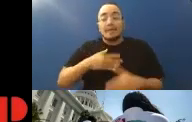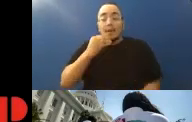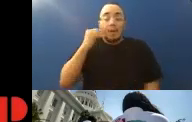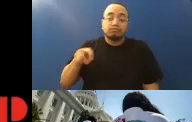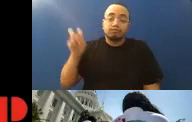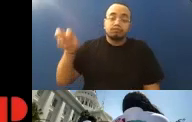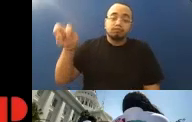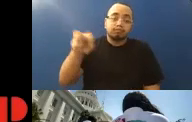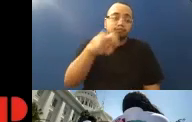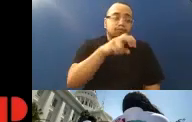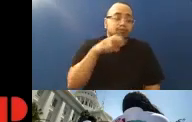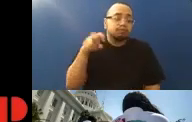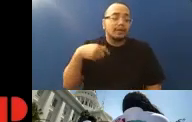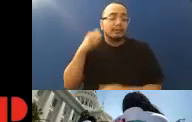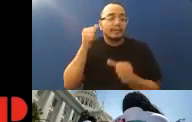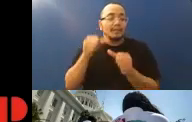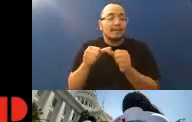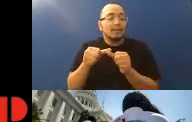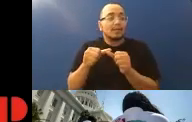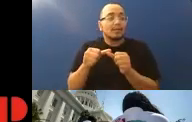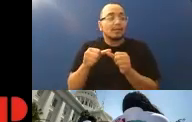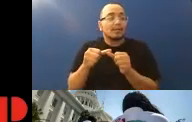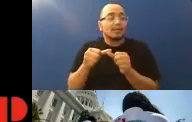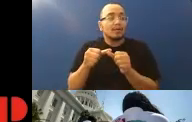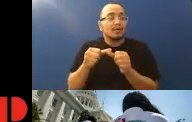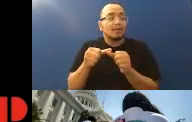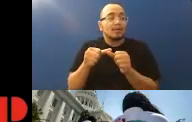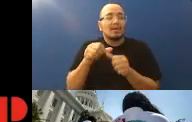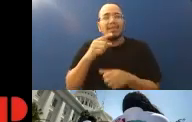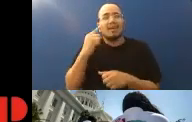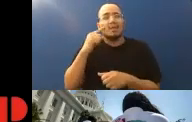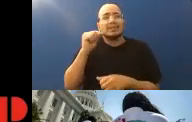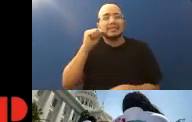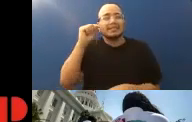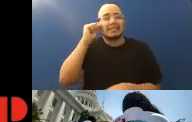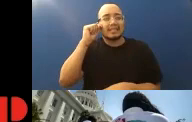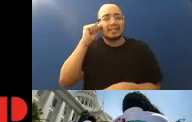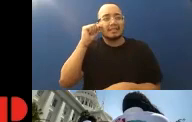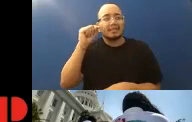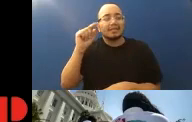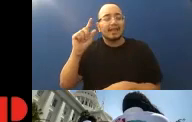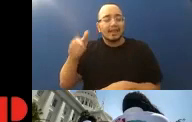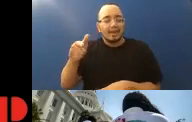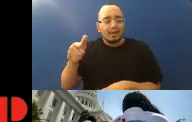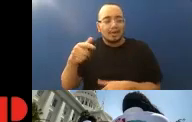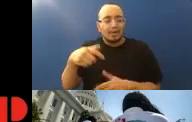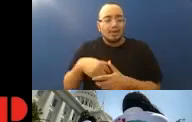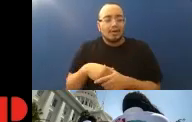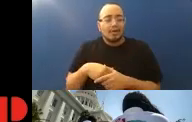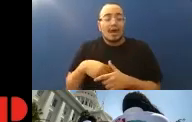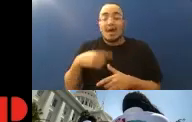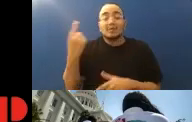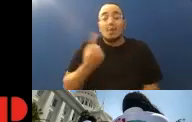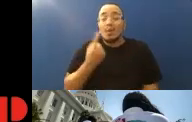to, except one when I got to it, when I was a teenager, as I got older, I was always the only